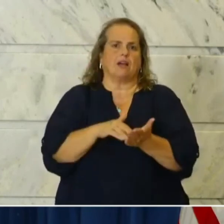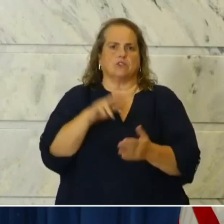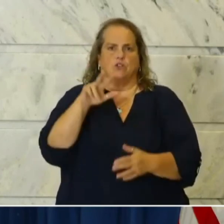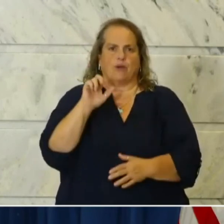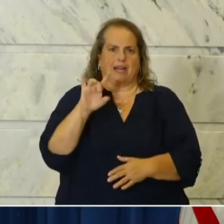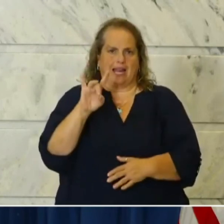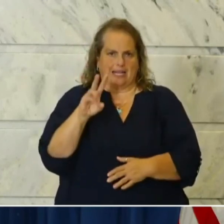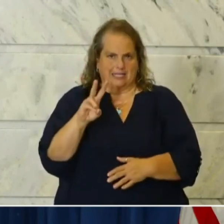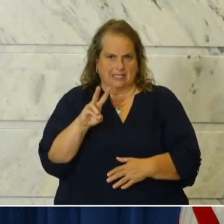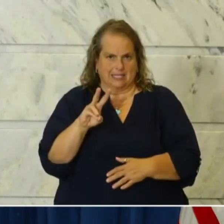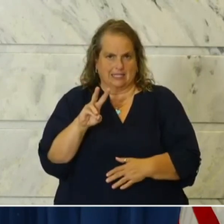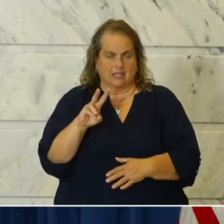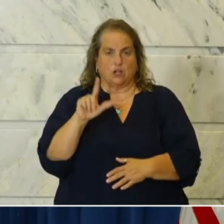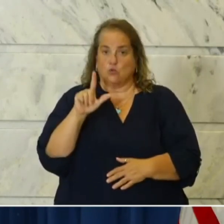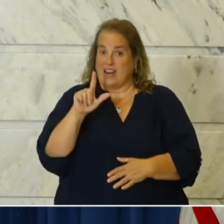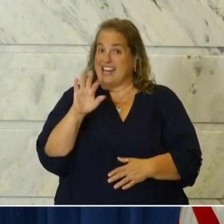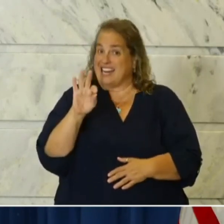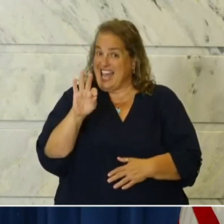29,386,